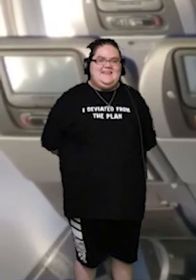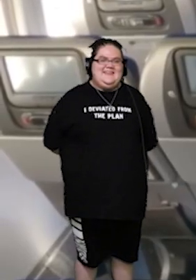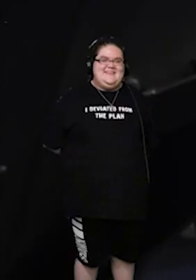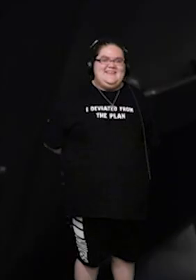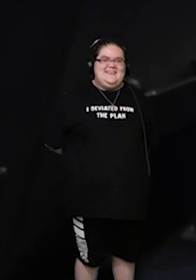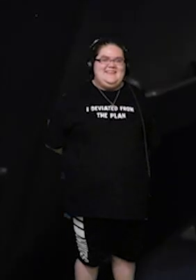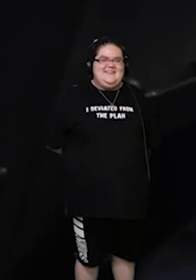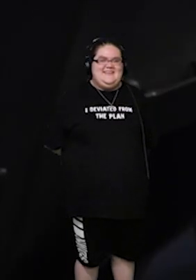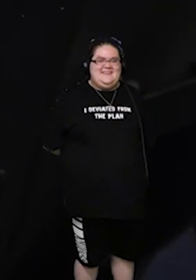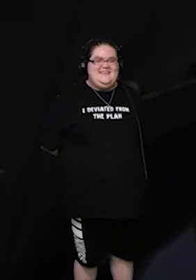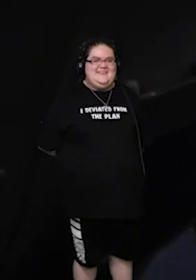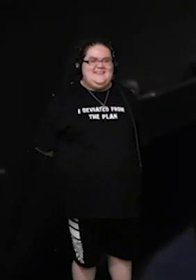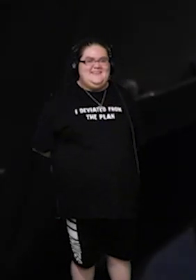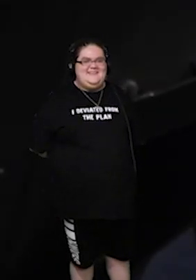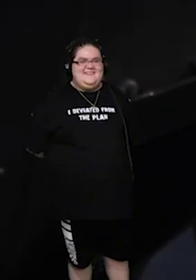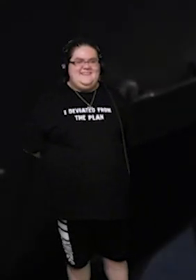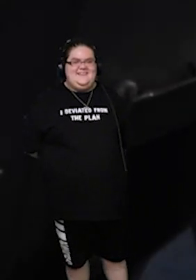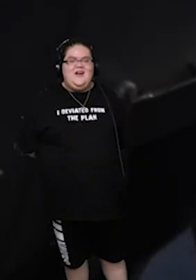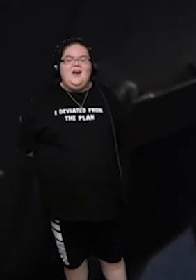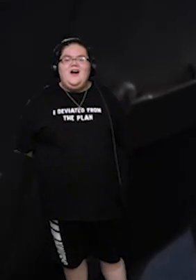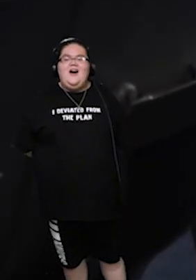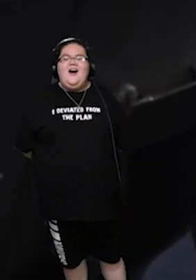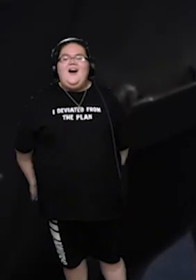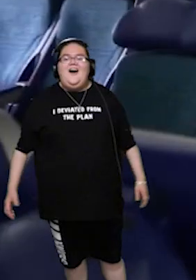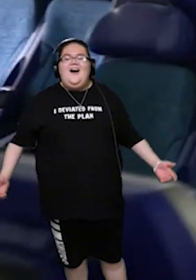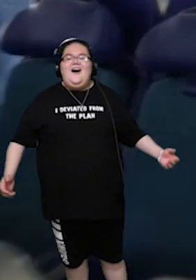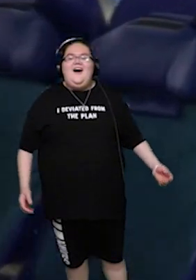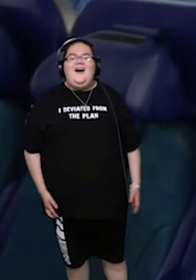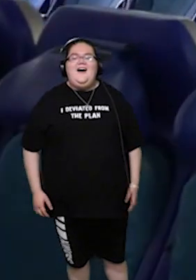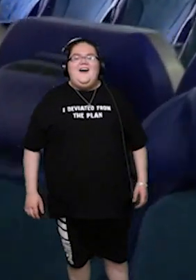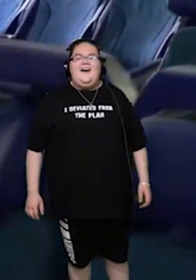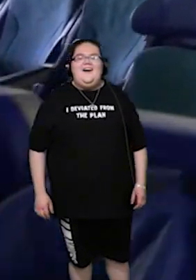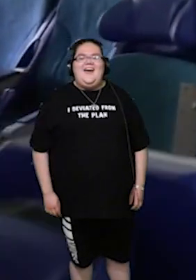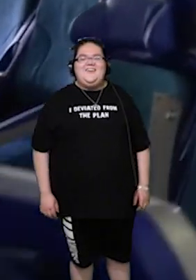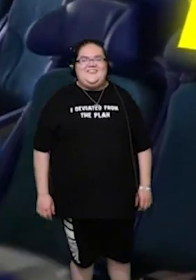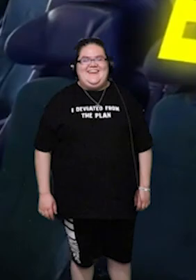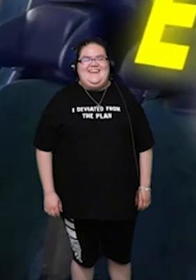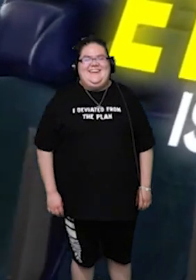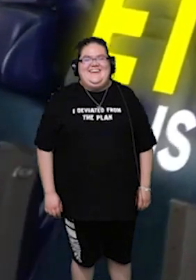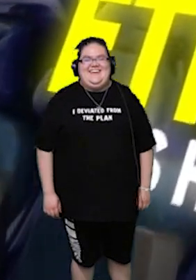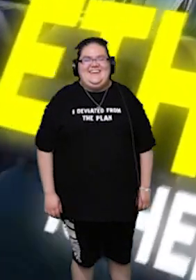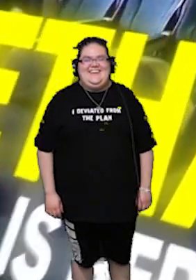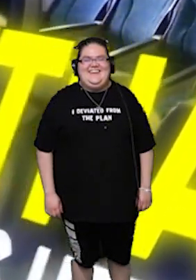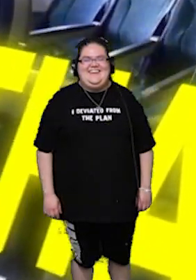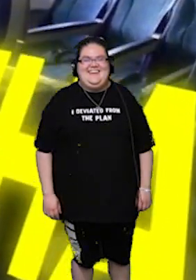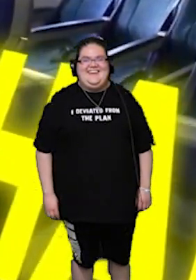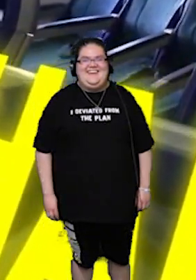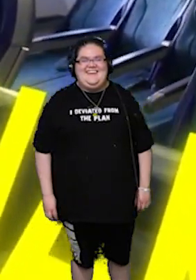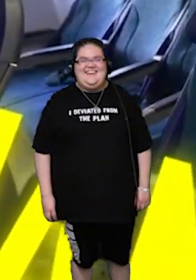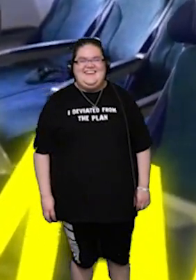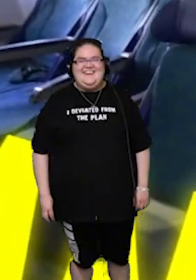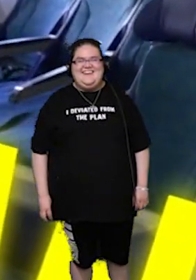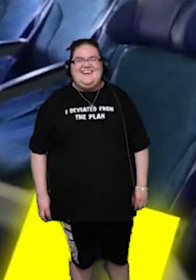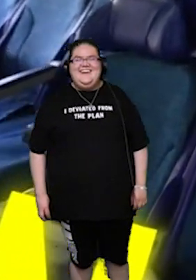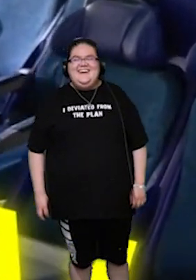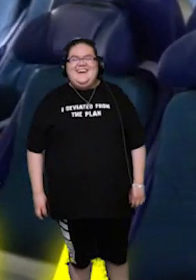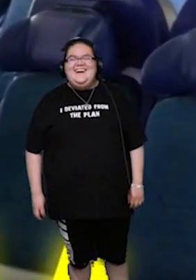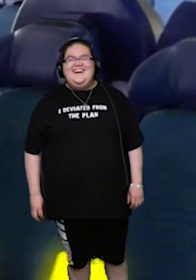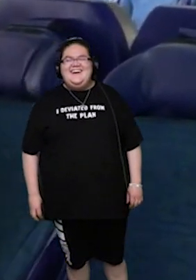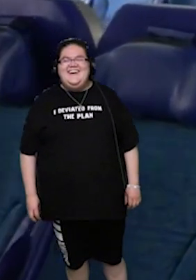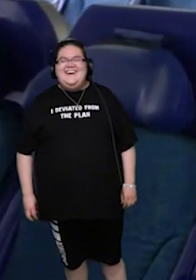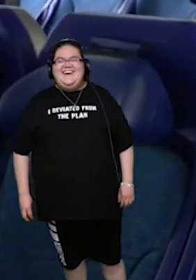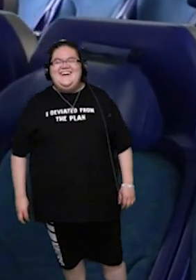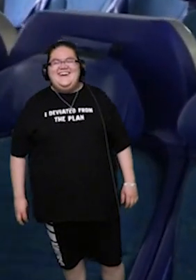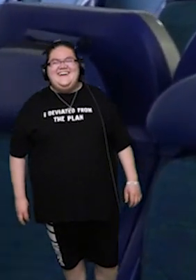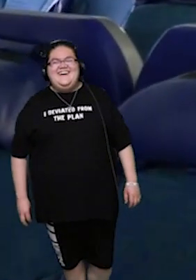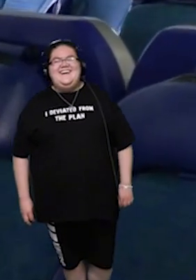back singing again. How are you here again? Oh. Harry. Yo. You're actually shit, by the way. I know. But the thing is,